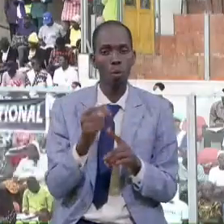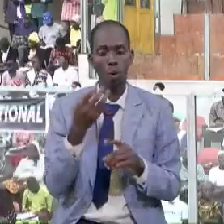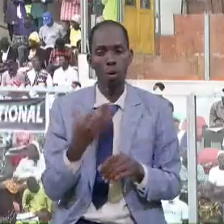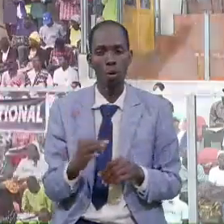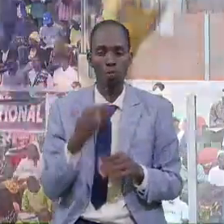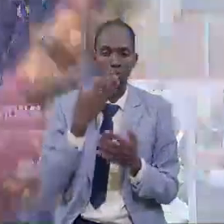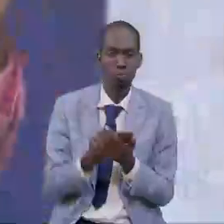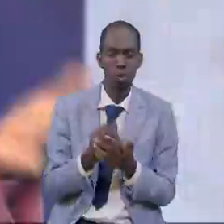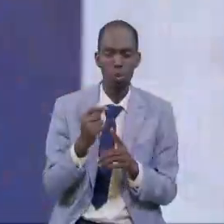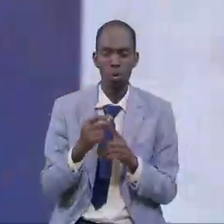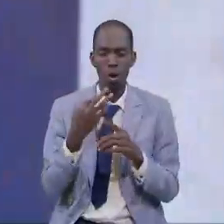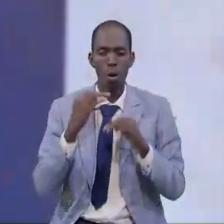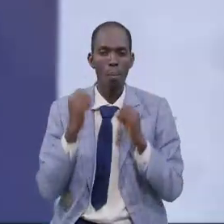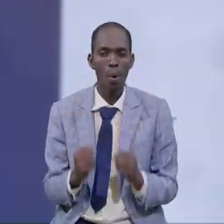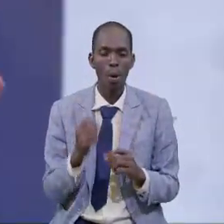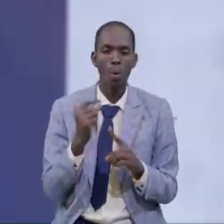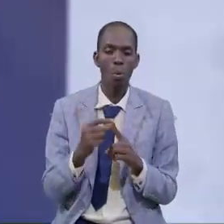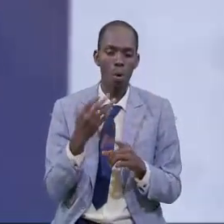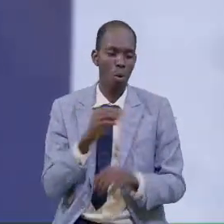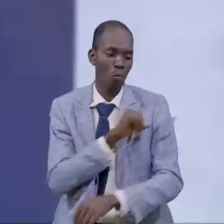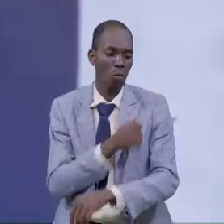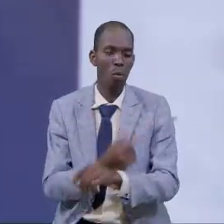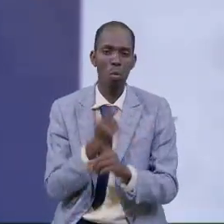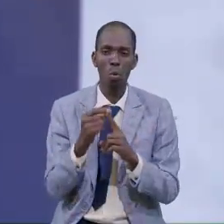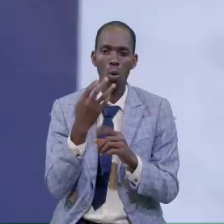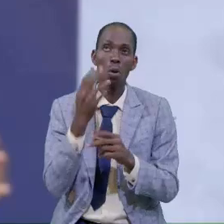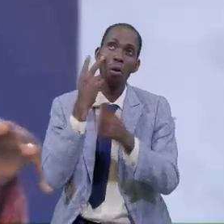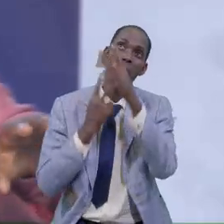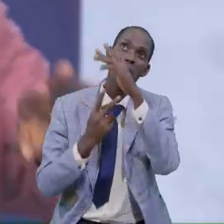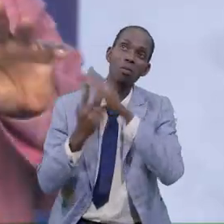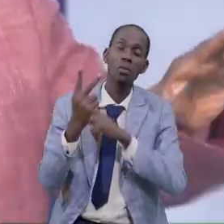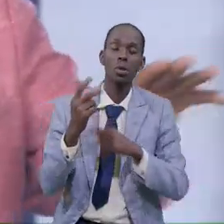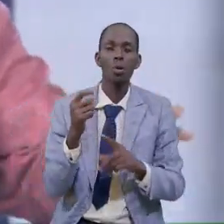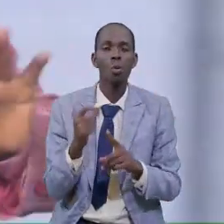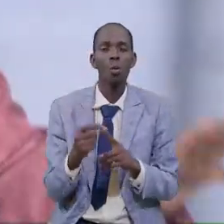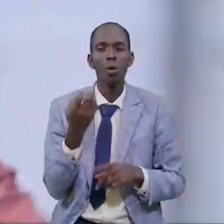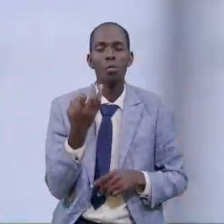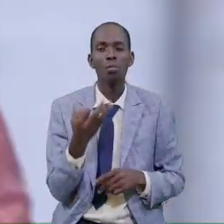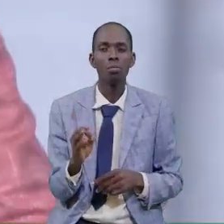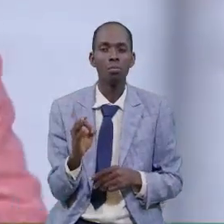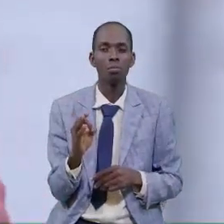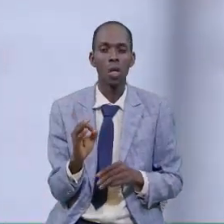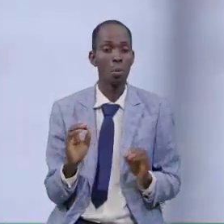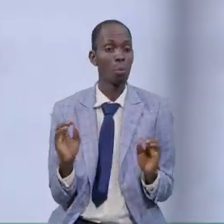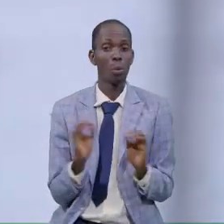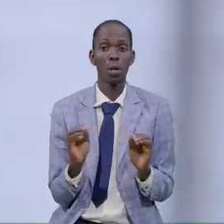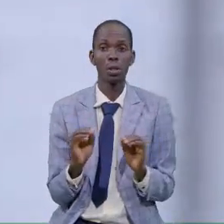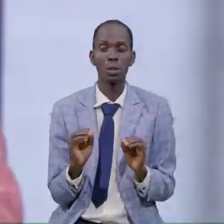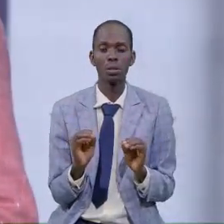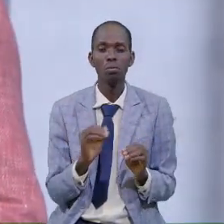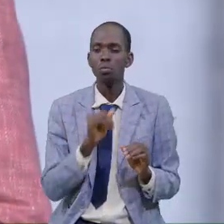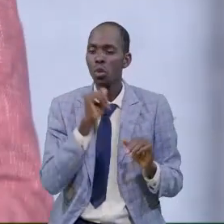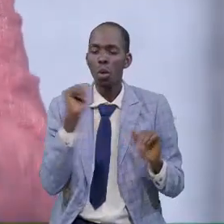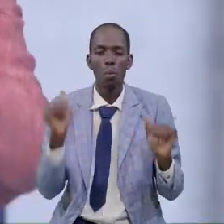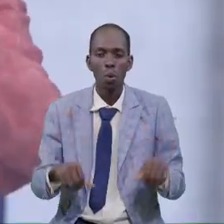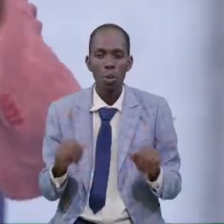of authority, a world of vision, a world of nothing being impossible. He put